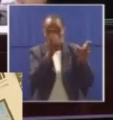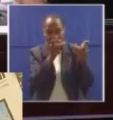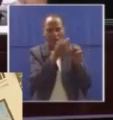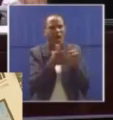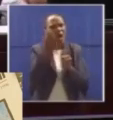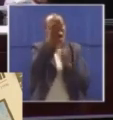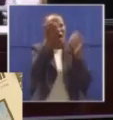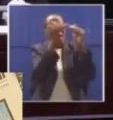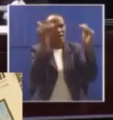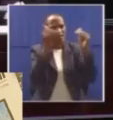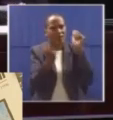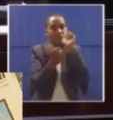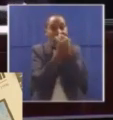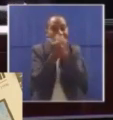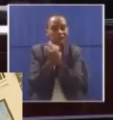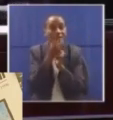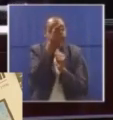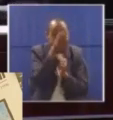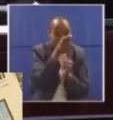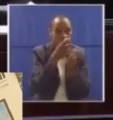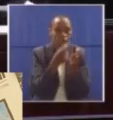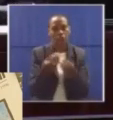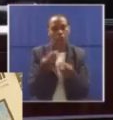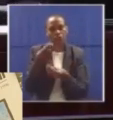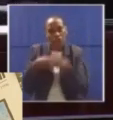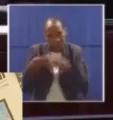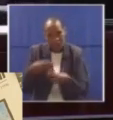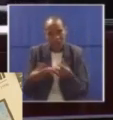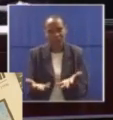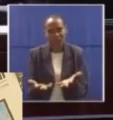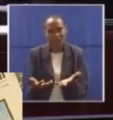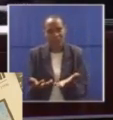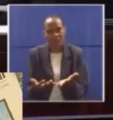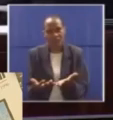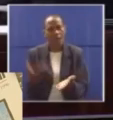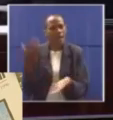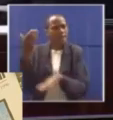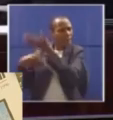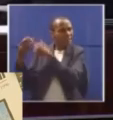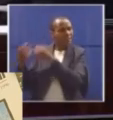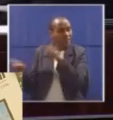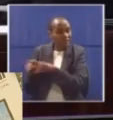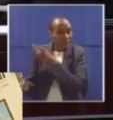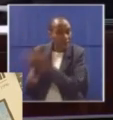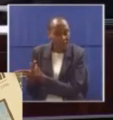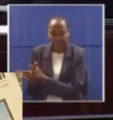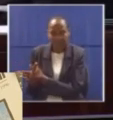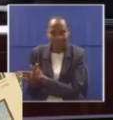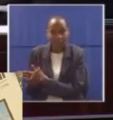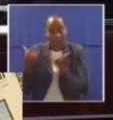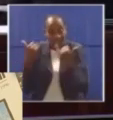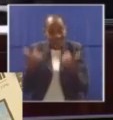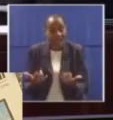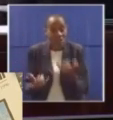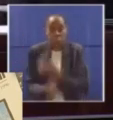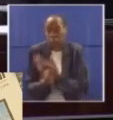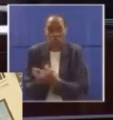who have been arrested for corruption. This did not used to happen in the past. It is happening